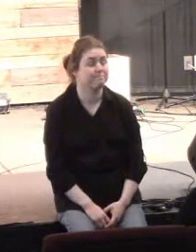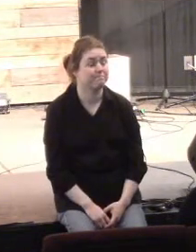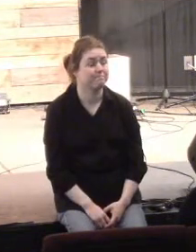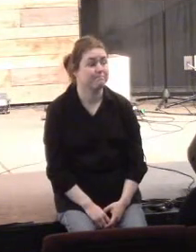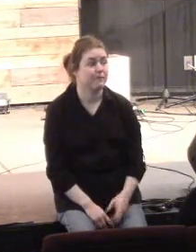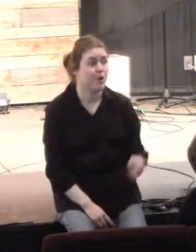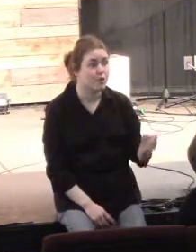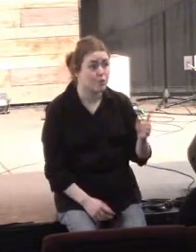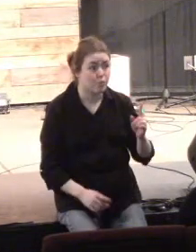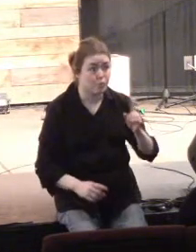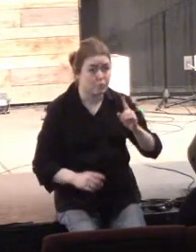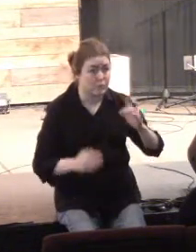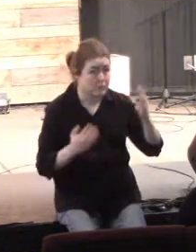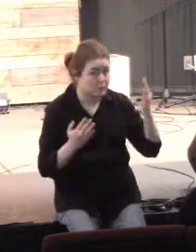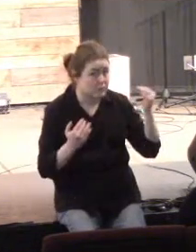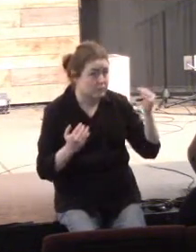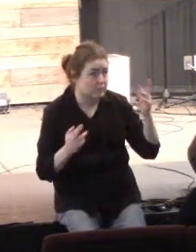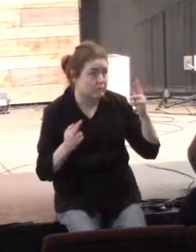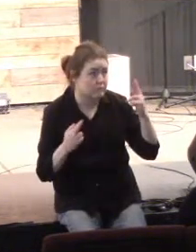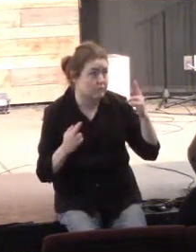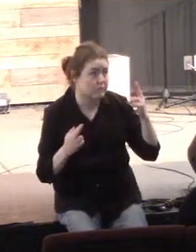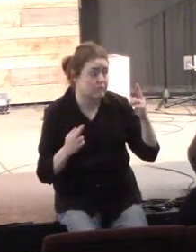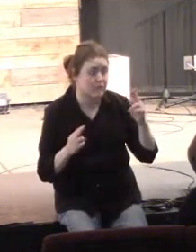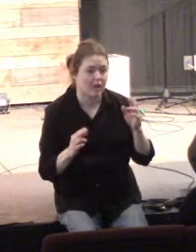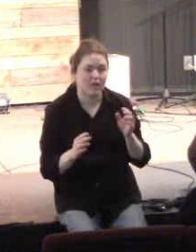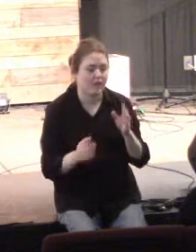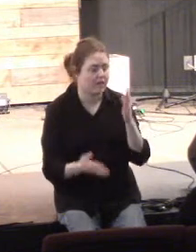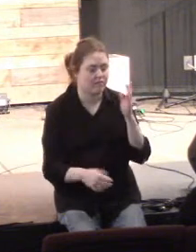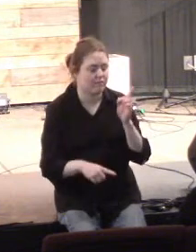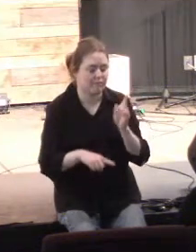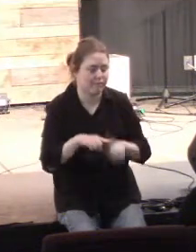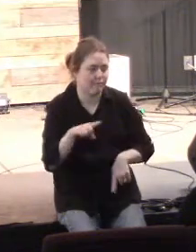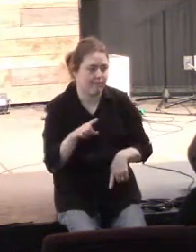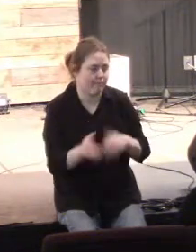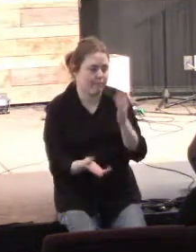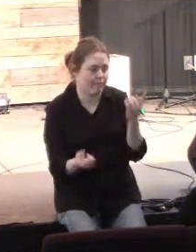Or are you expecting the impossible?